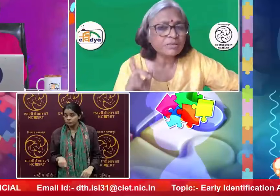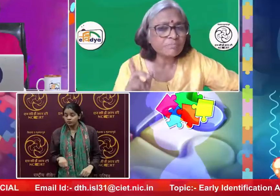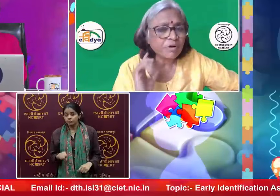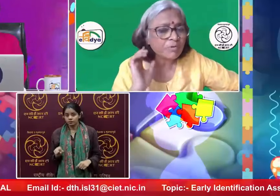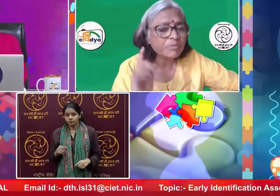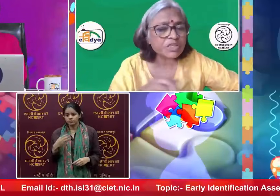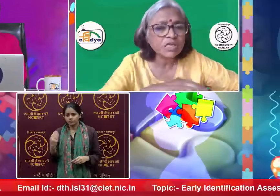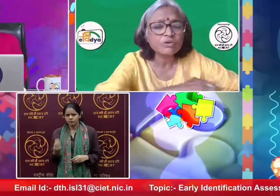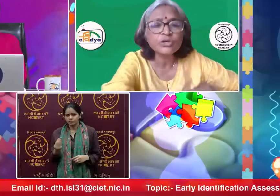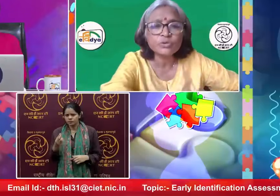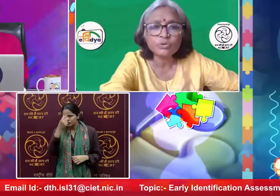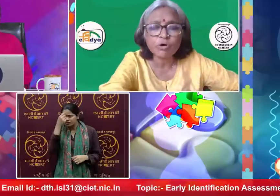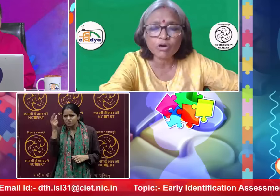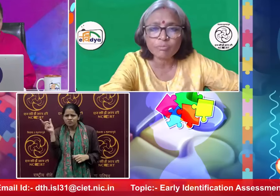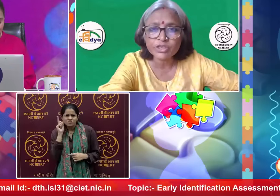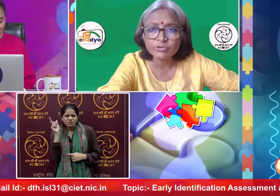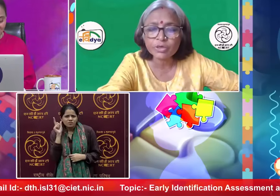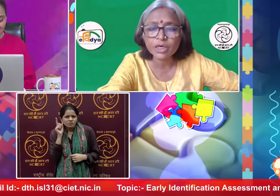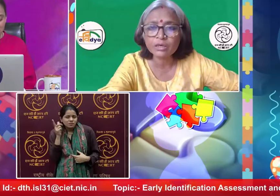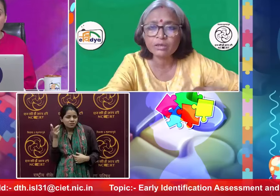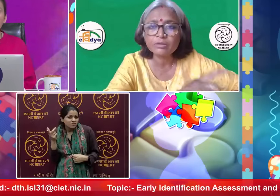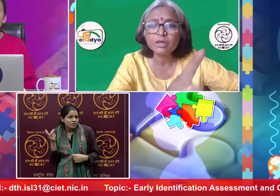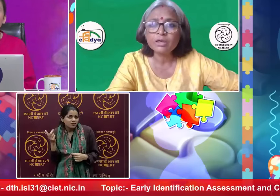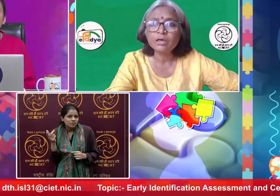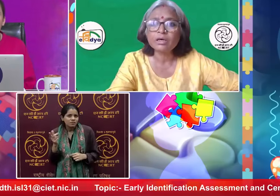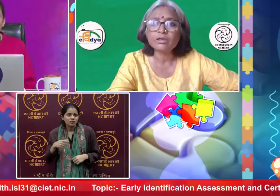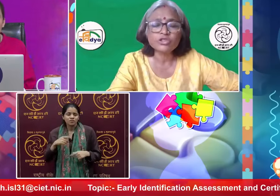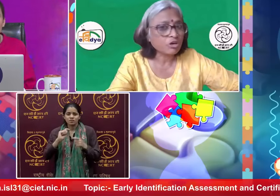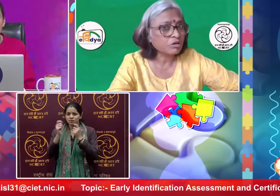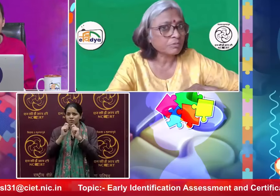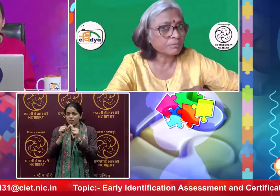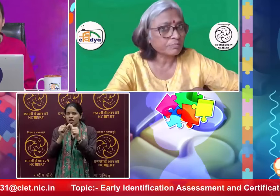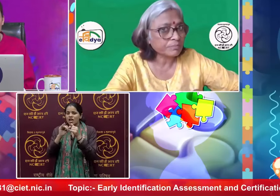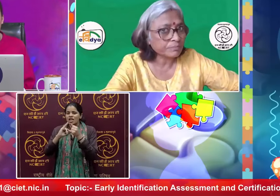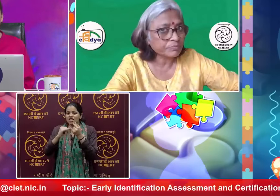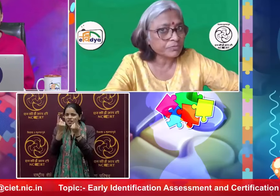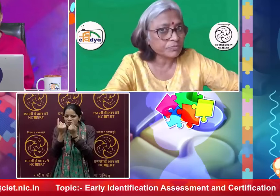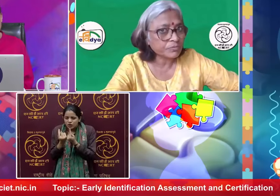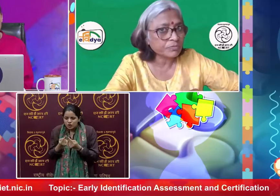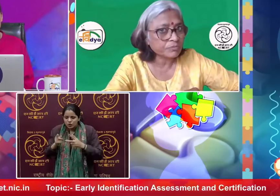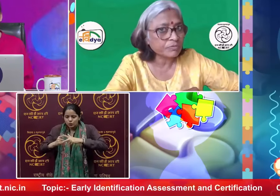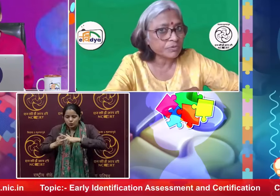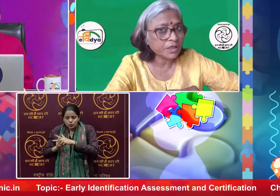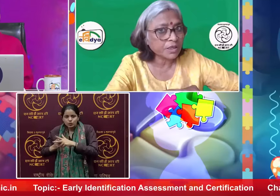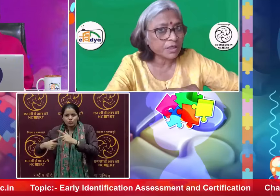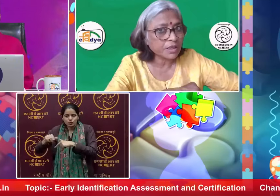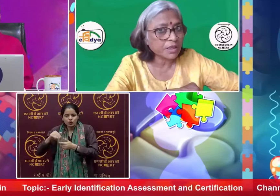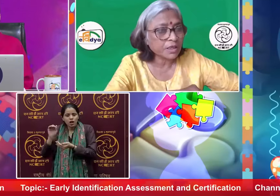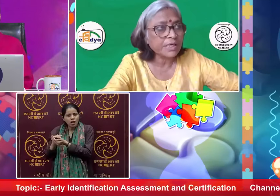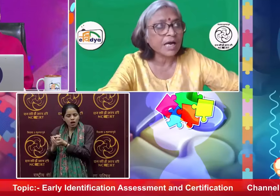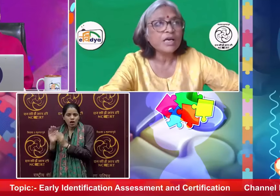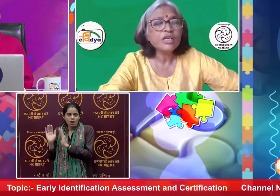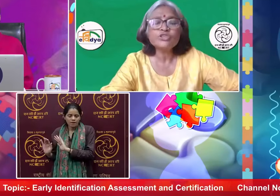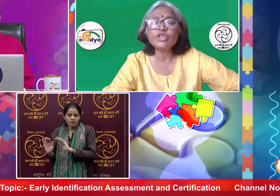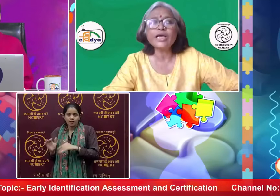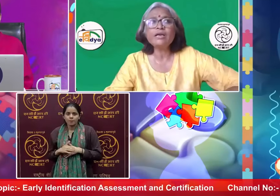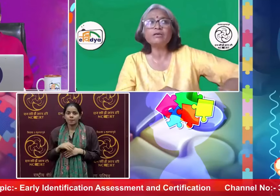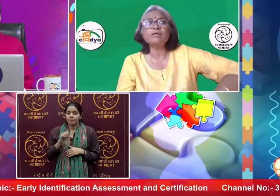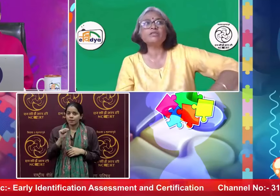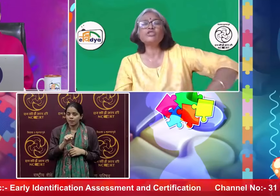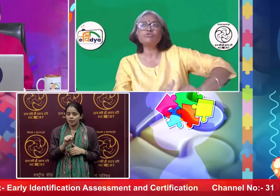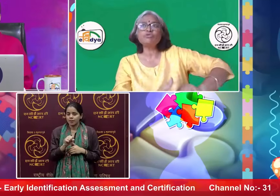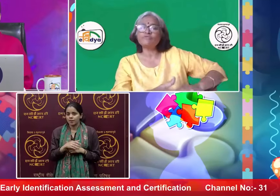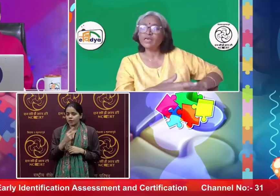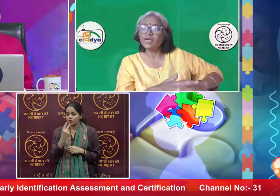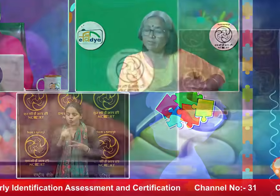There is some problem with the sound. You want me to talk about the screening tools and intervention strategies that are available? Yeah, so there